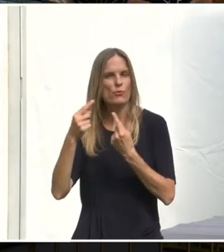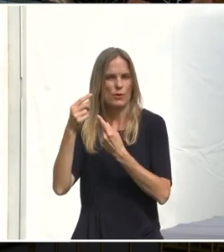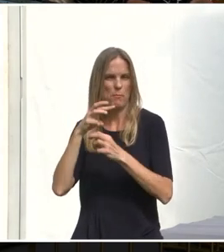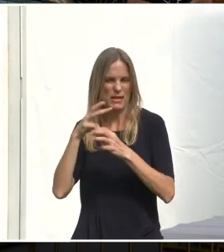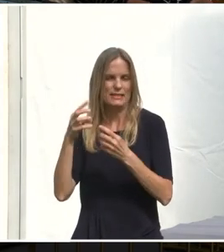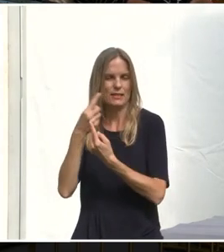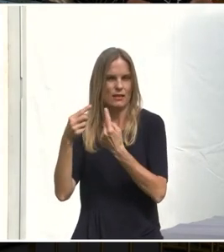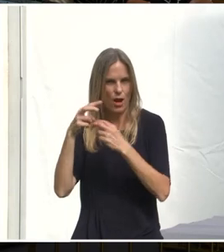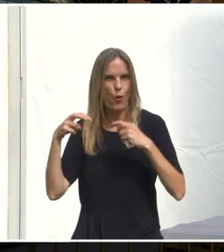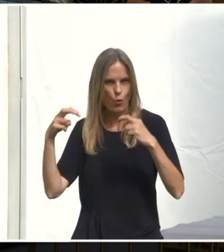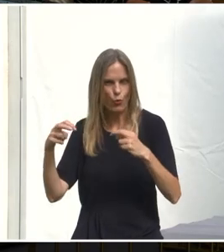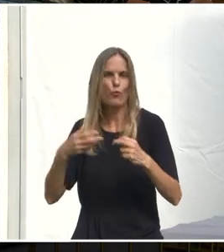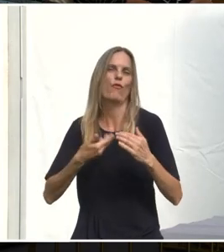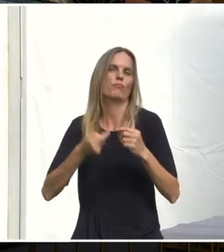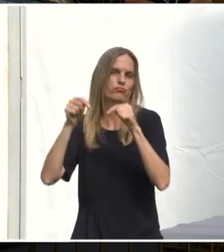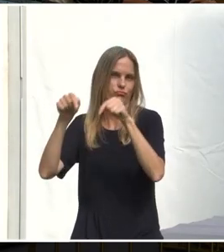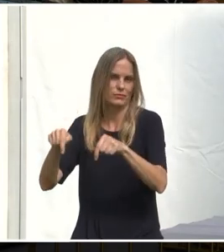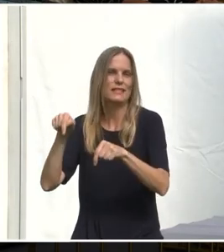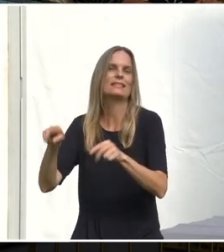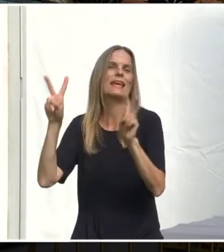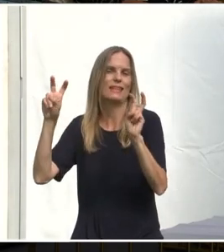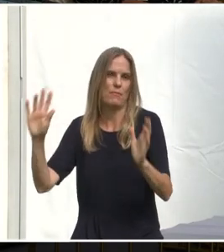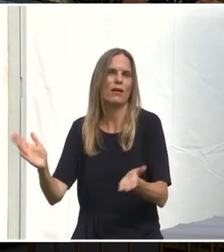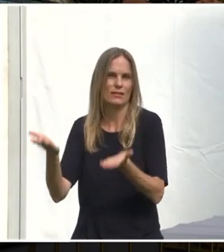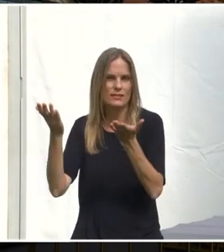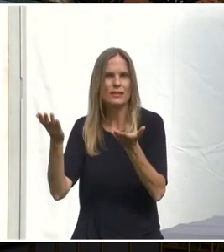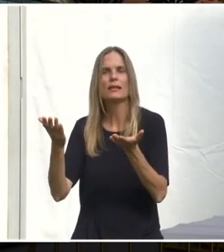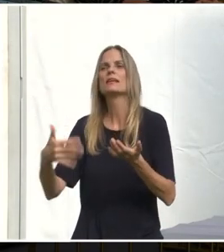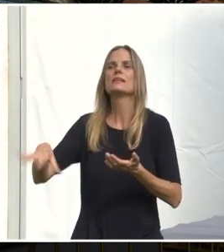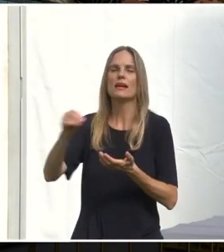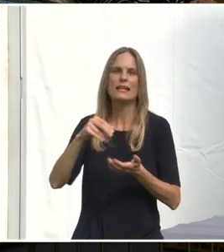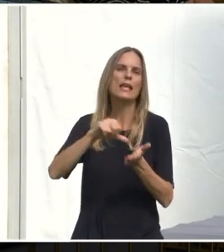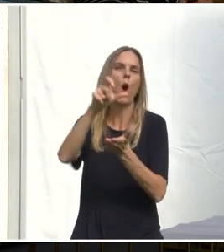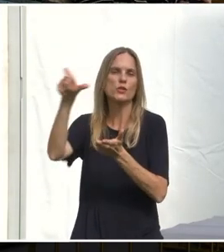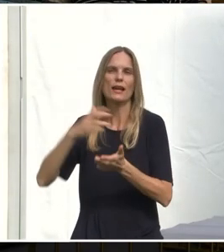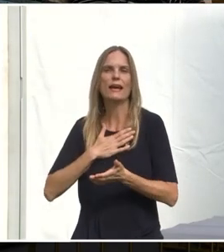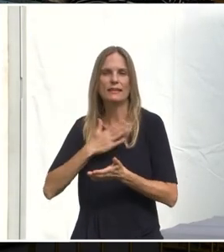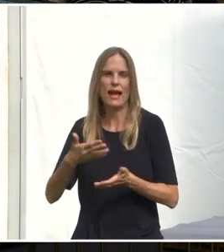this panel, and all you for taking part of this interesting discussion. Thank you.